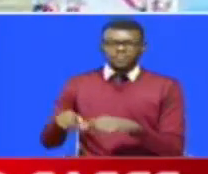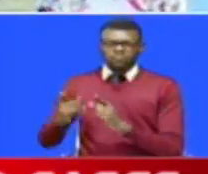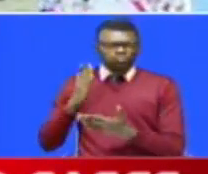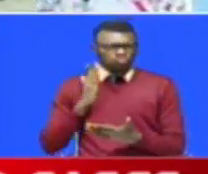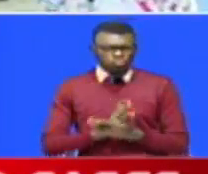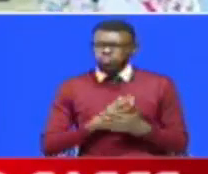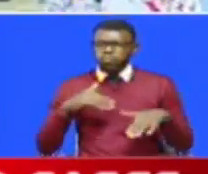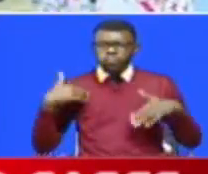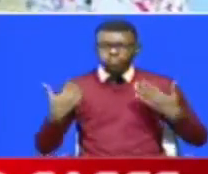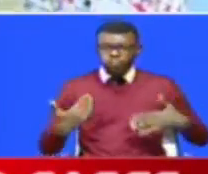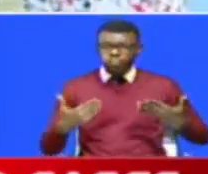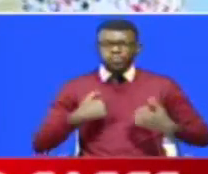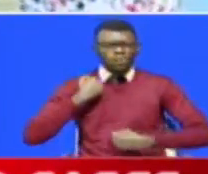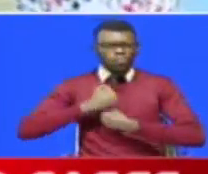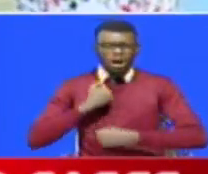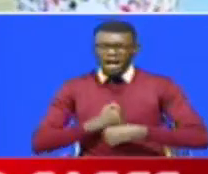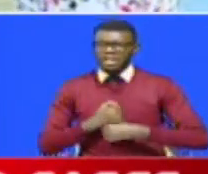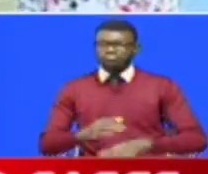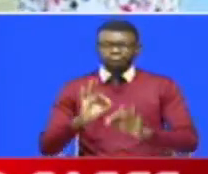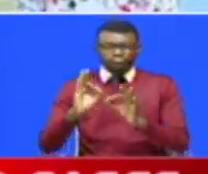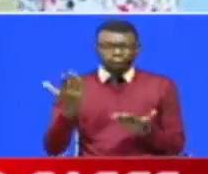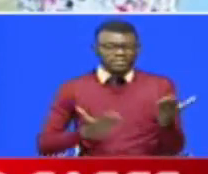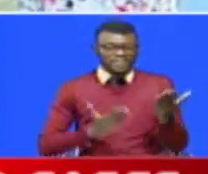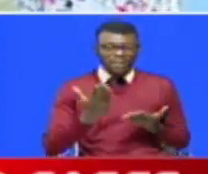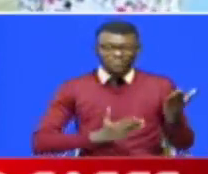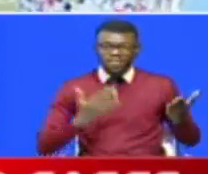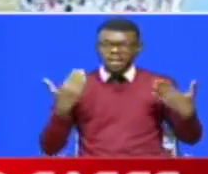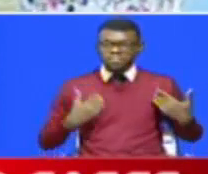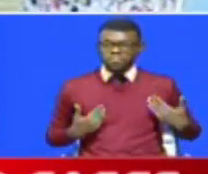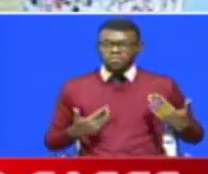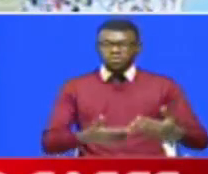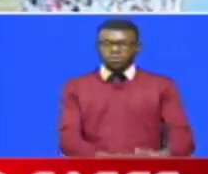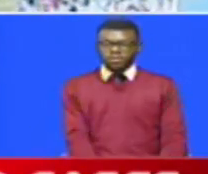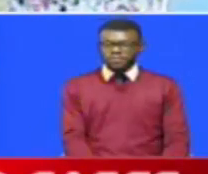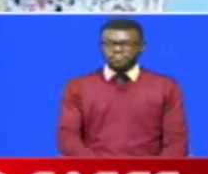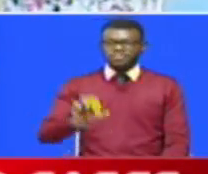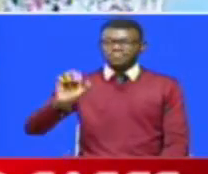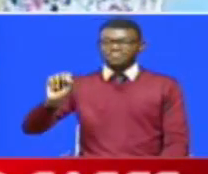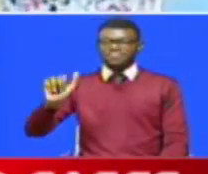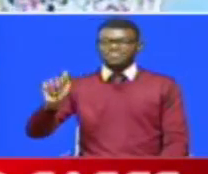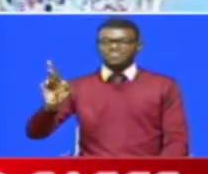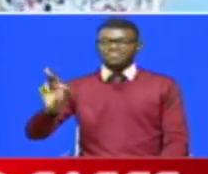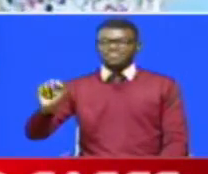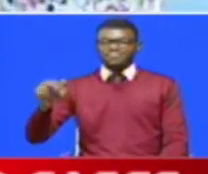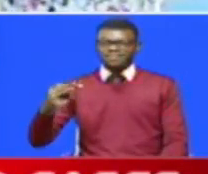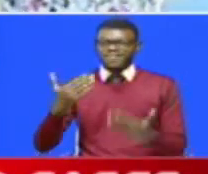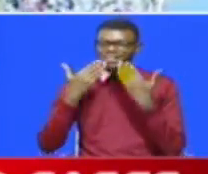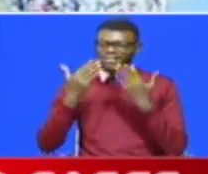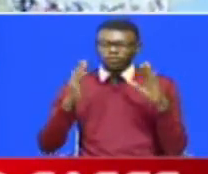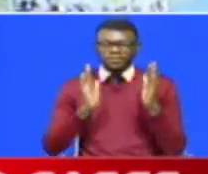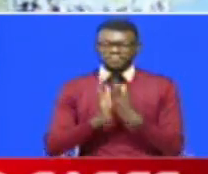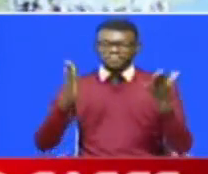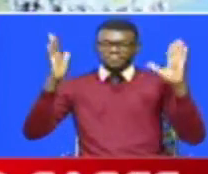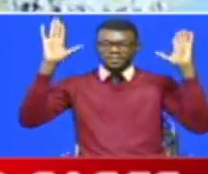exceptional selflessness in service to humanity. Sarah, thank you and